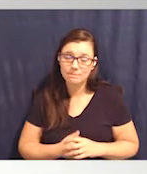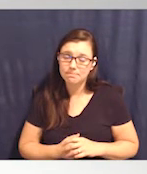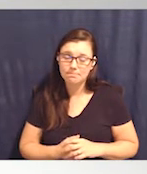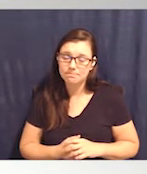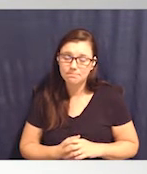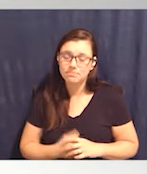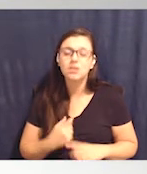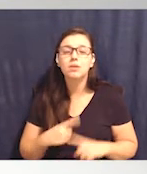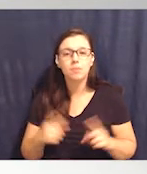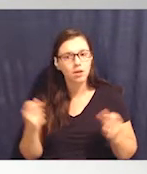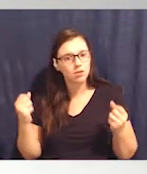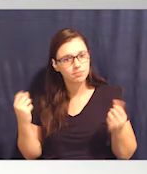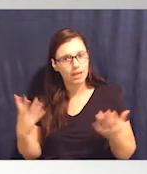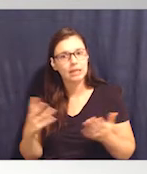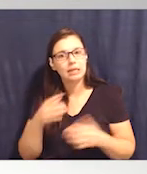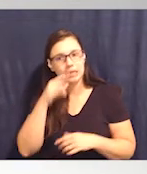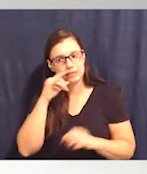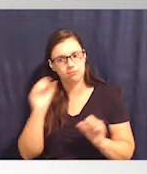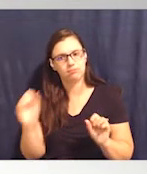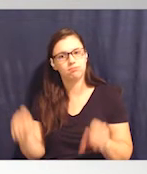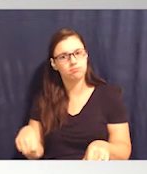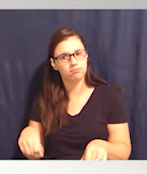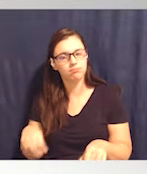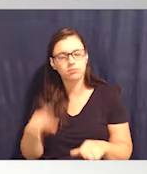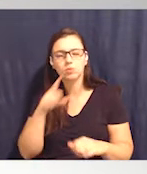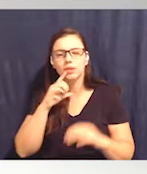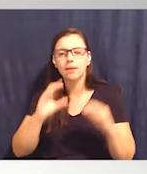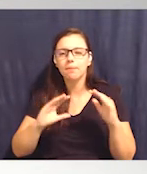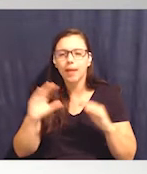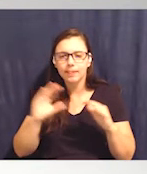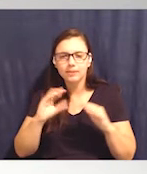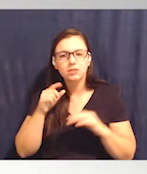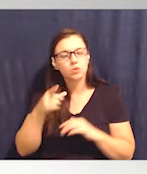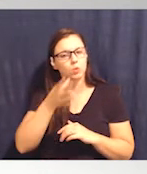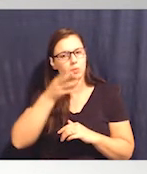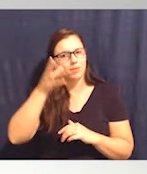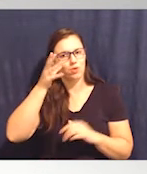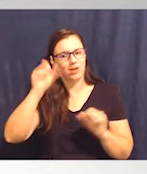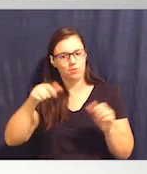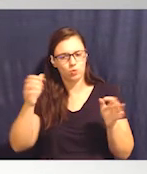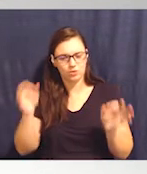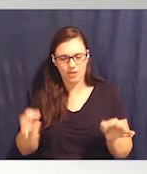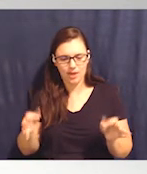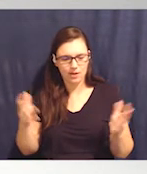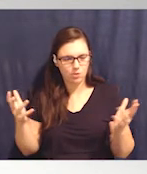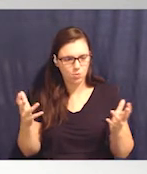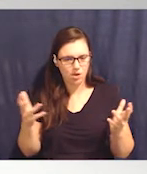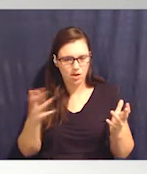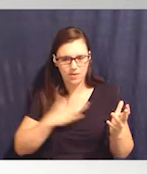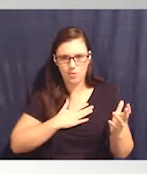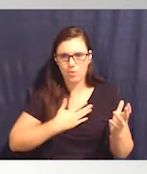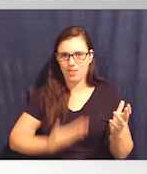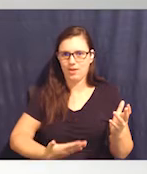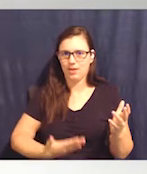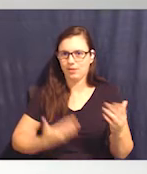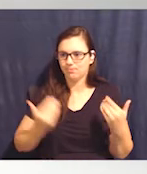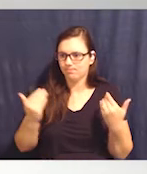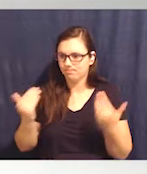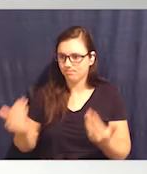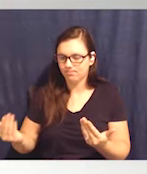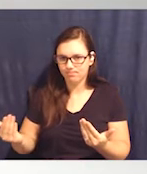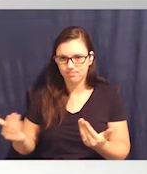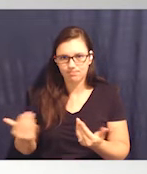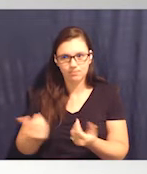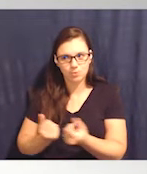will, and it's a balancing act that you have to decide. What are you willing to go with? How are you willing to do this? Is it with a trusted